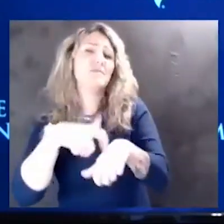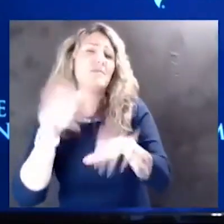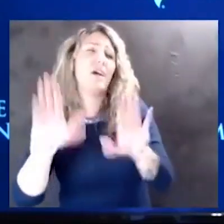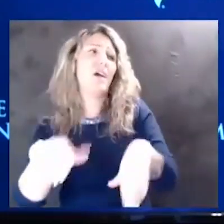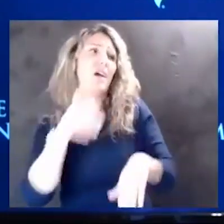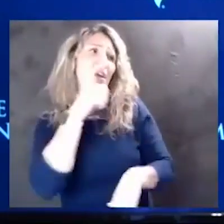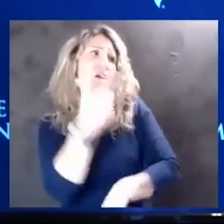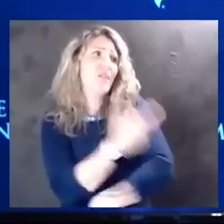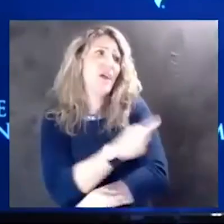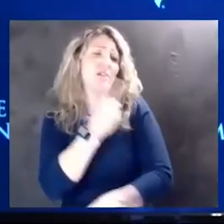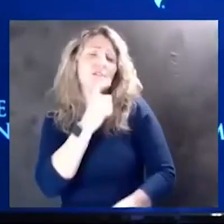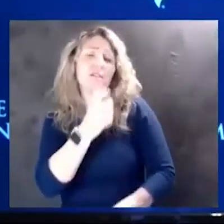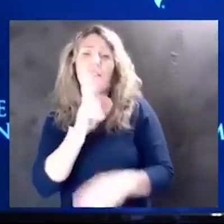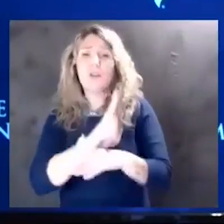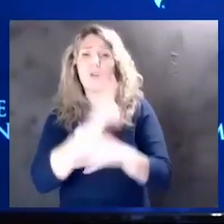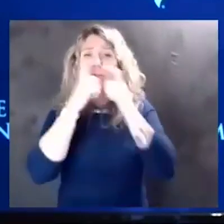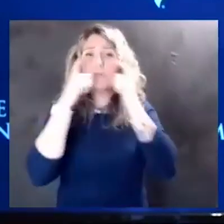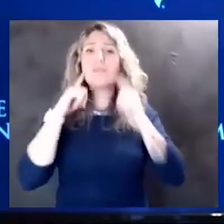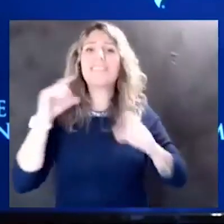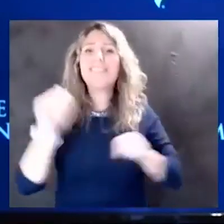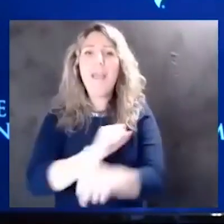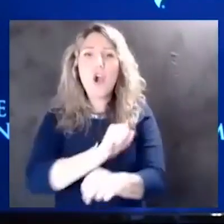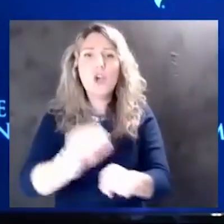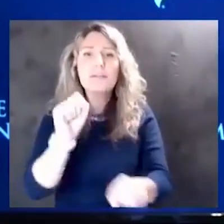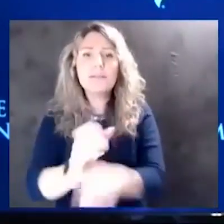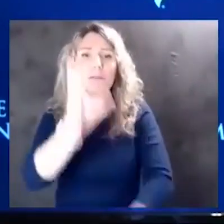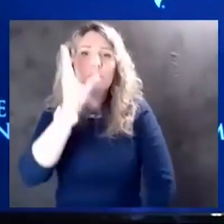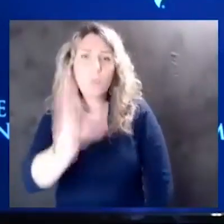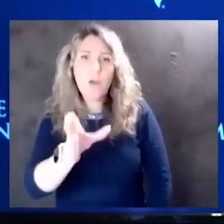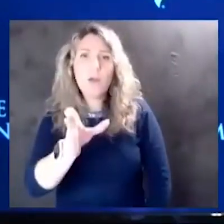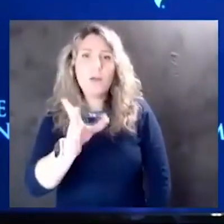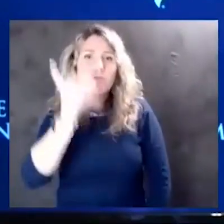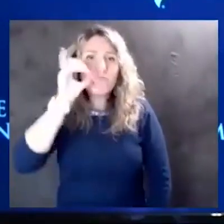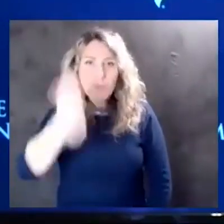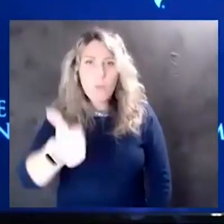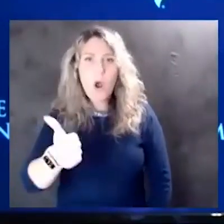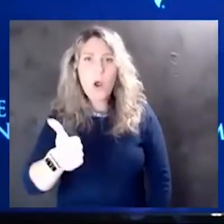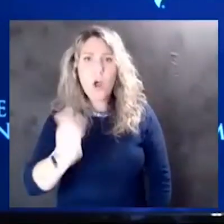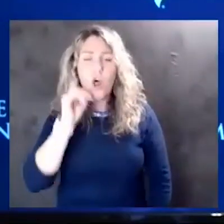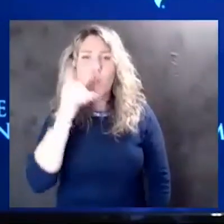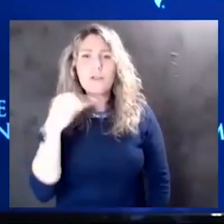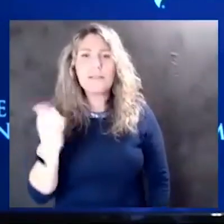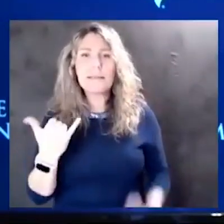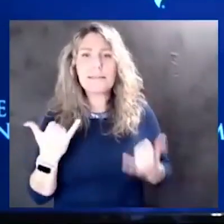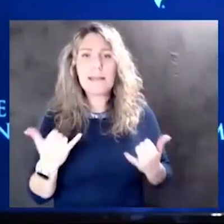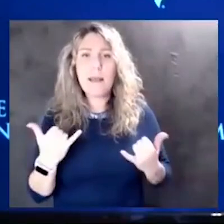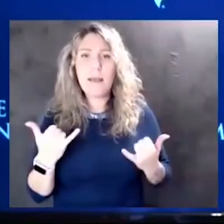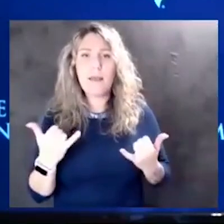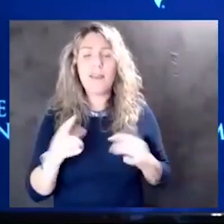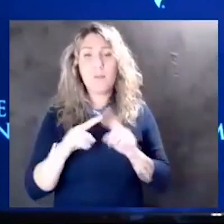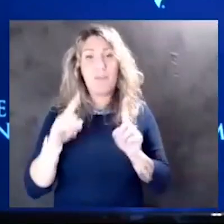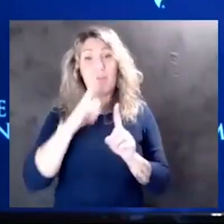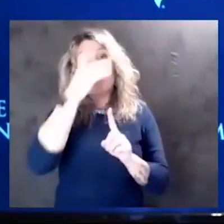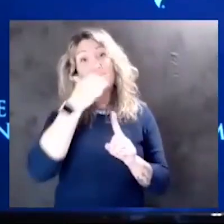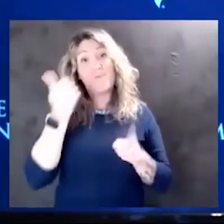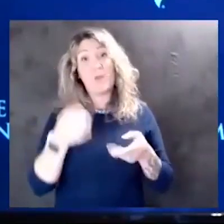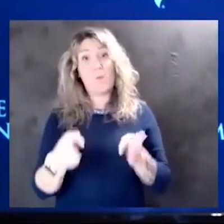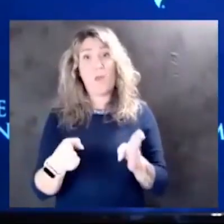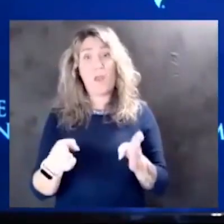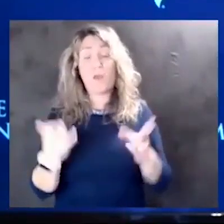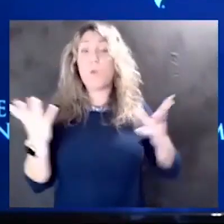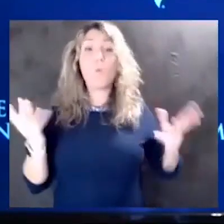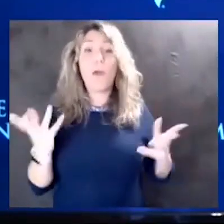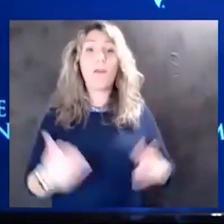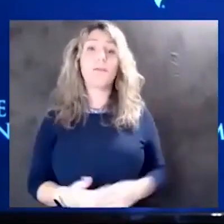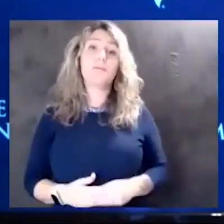you will guarantee by doing that tomorrow looks like today. But I think there's a better way. And that is take